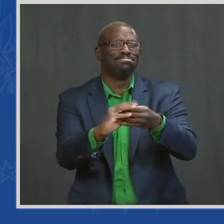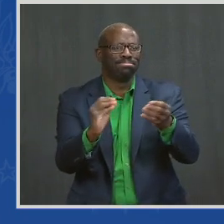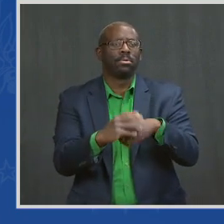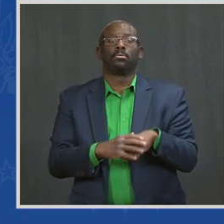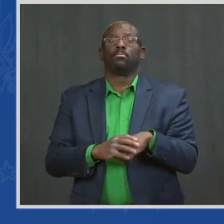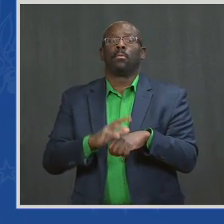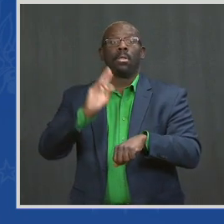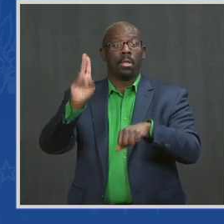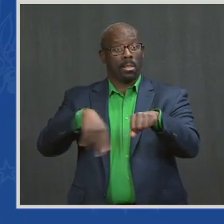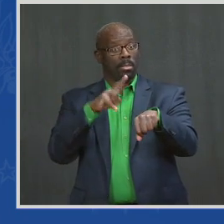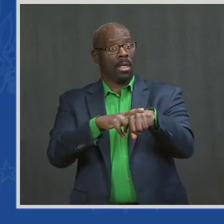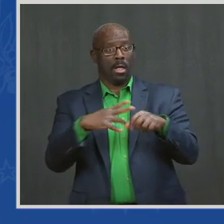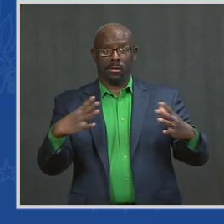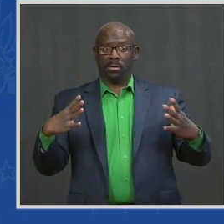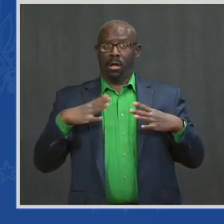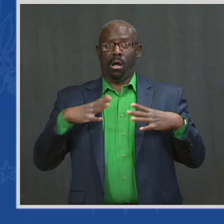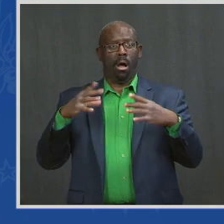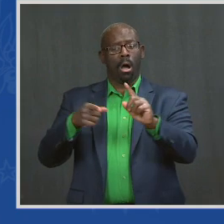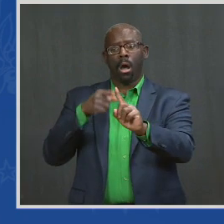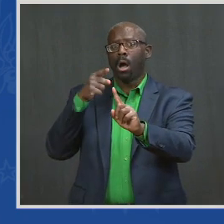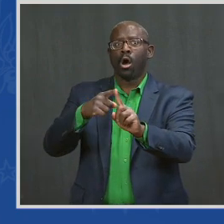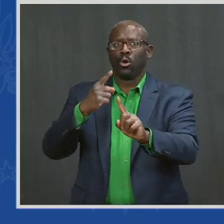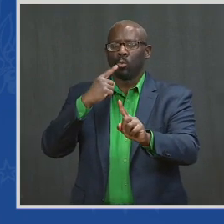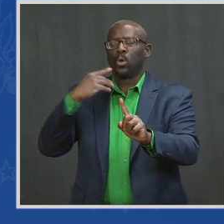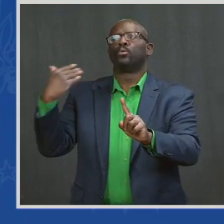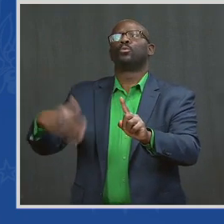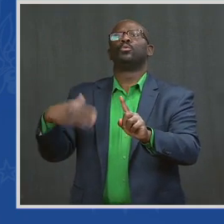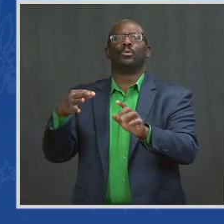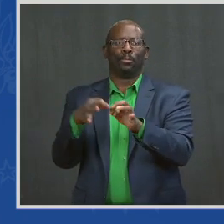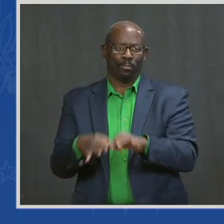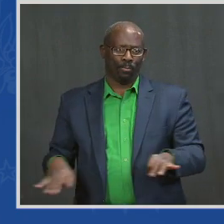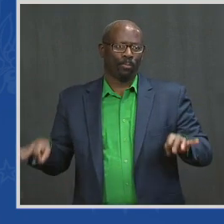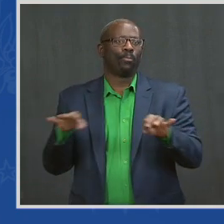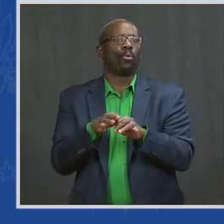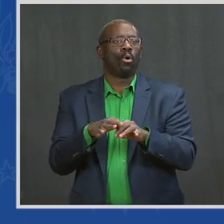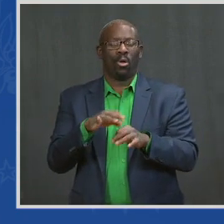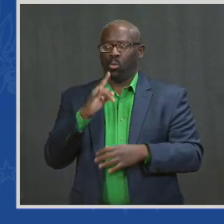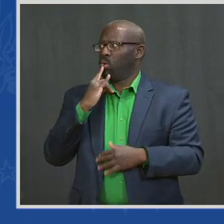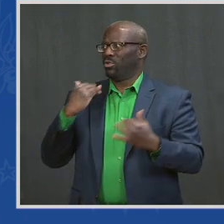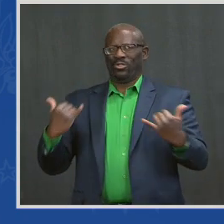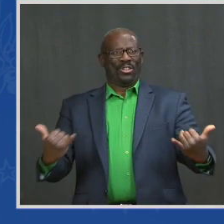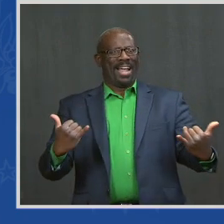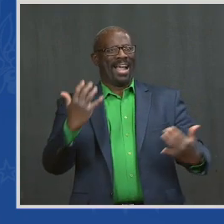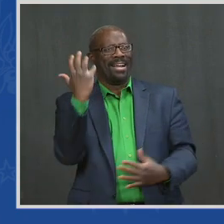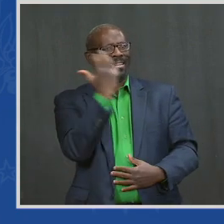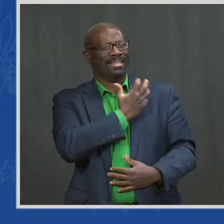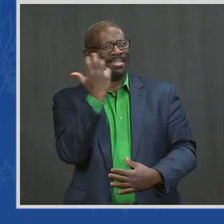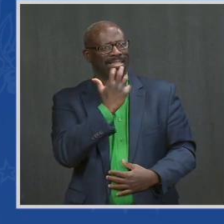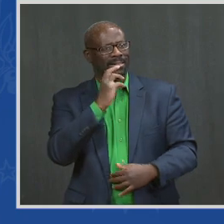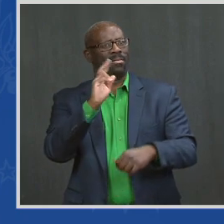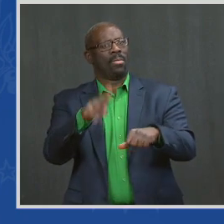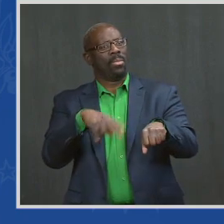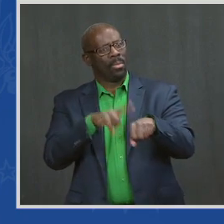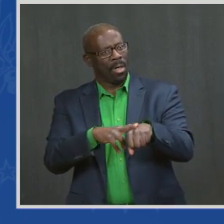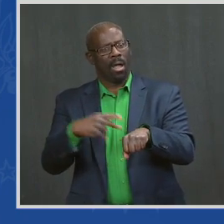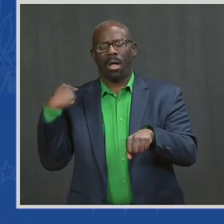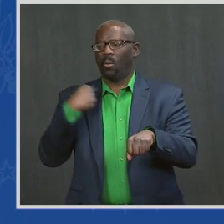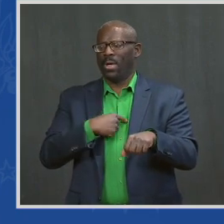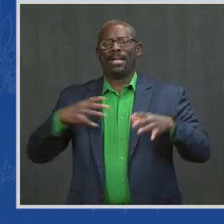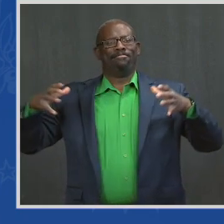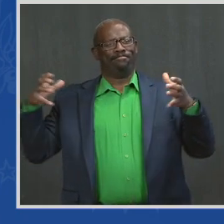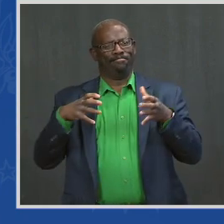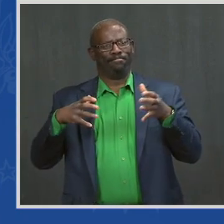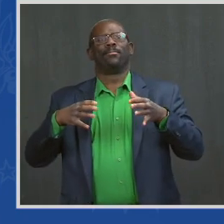important. These are days when we as a nation have decided to stop and